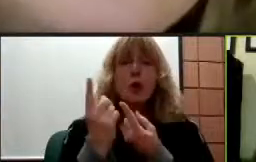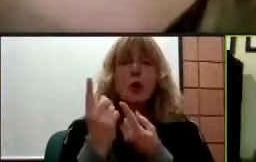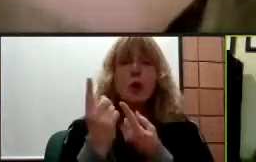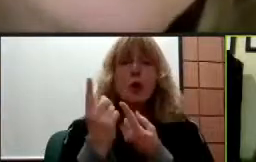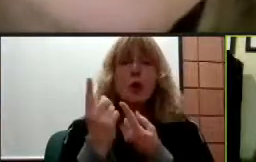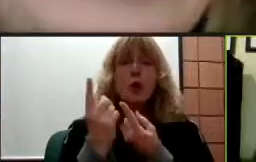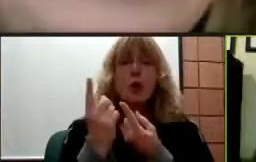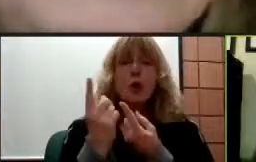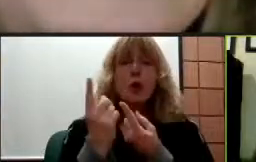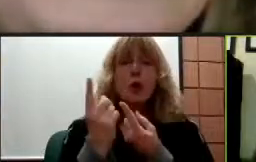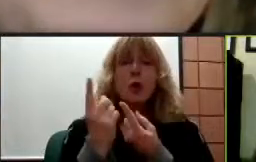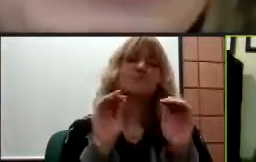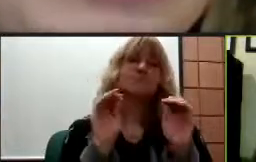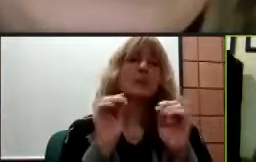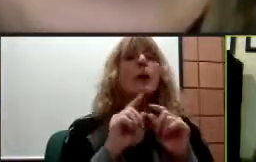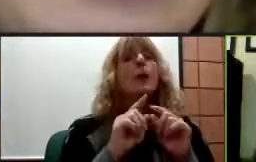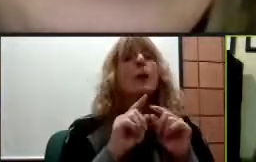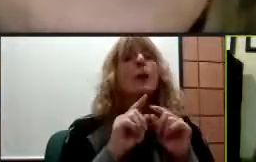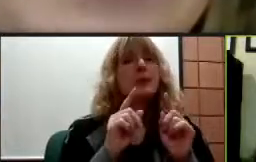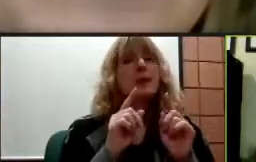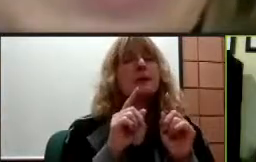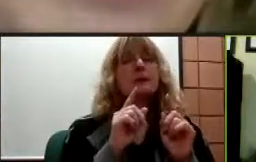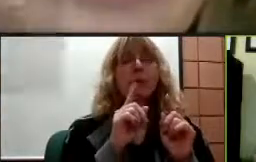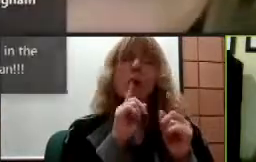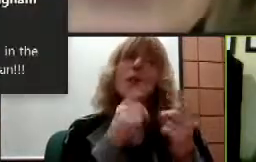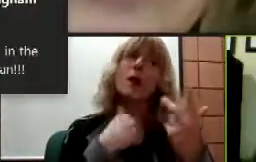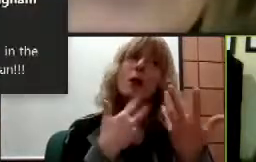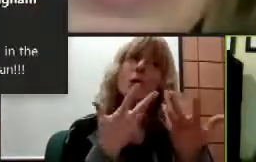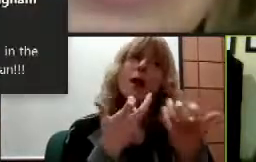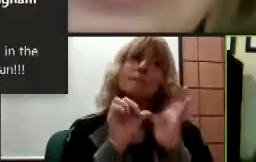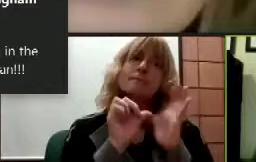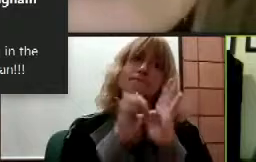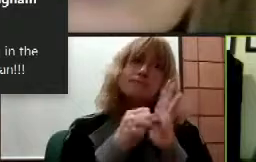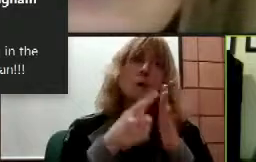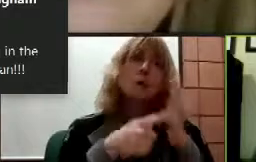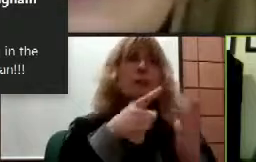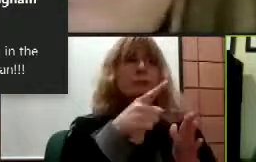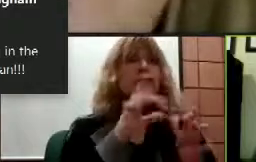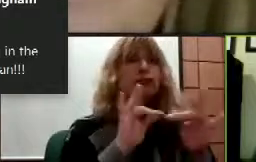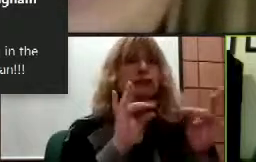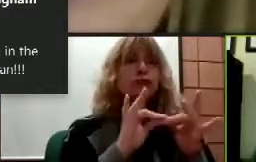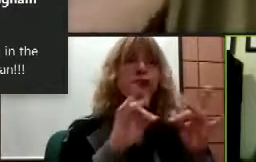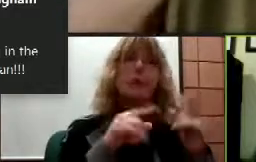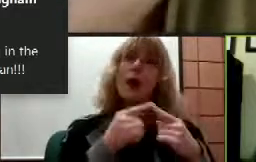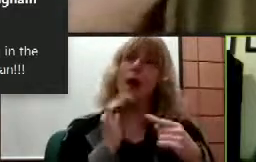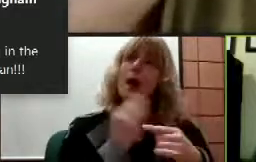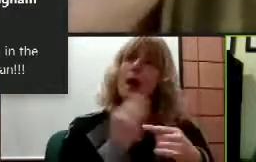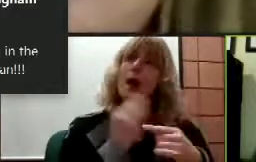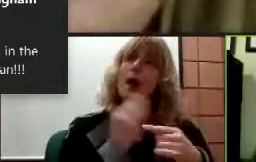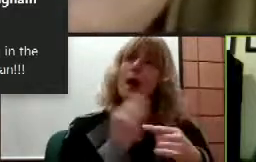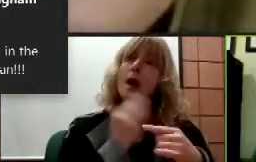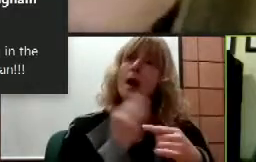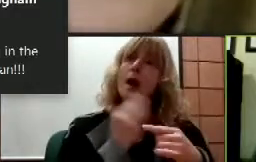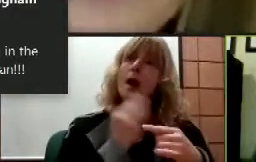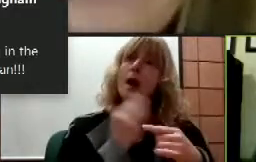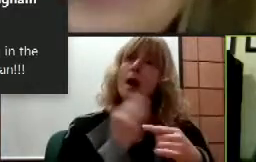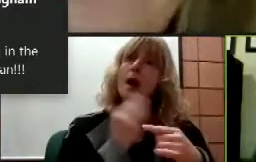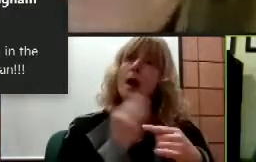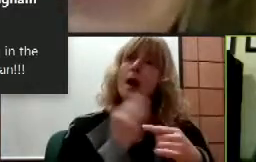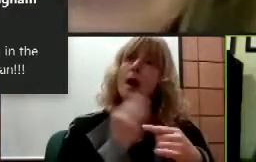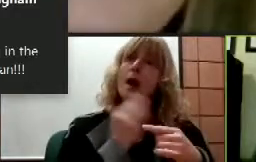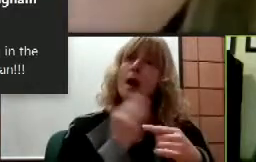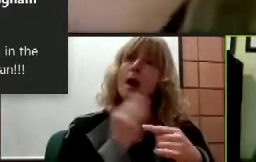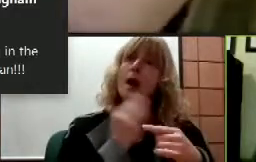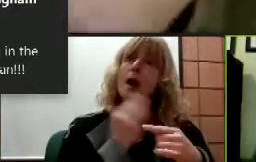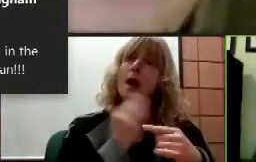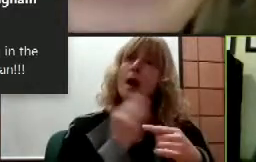I just also really want to lift up what you said about our healthcare workers that have been that